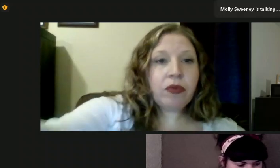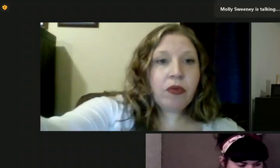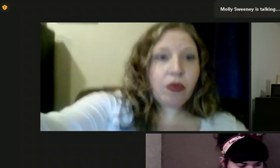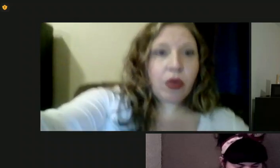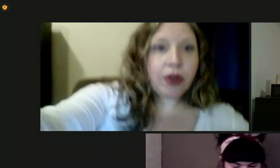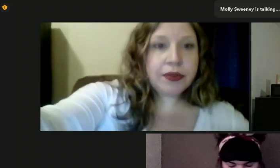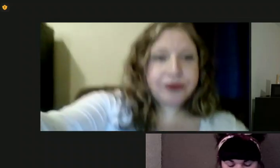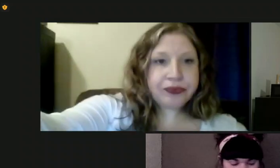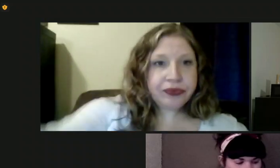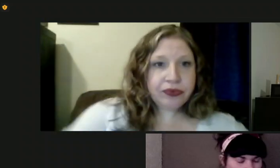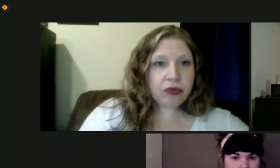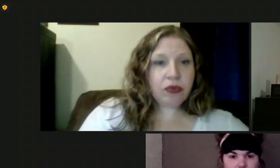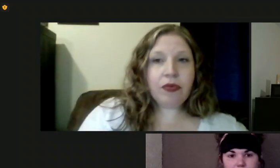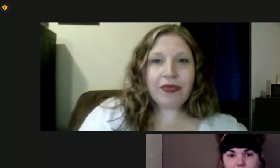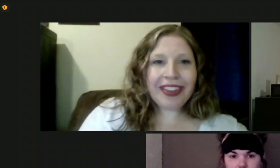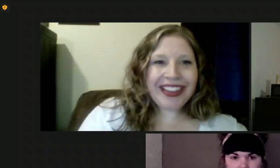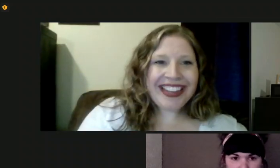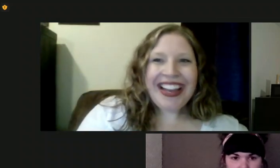Why?